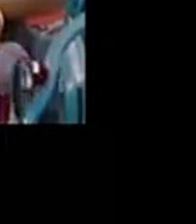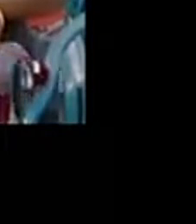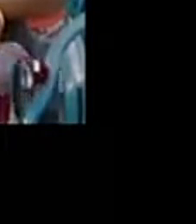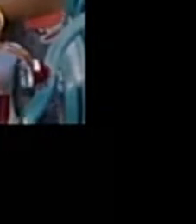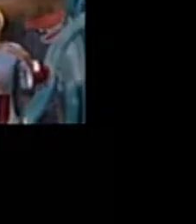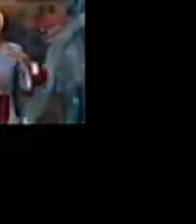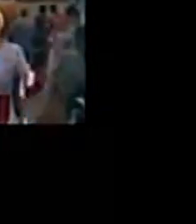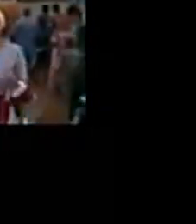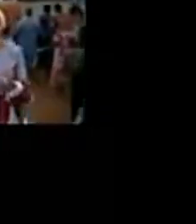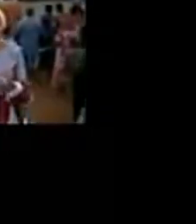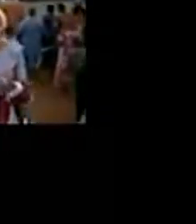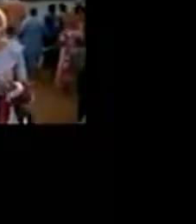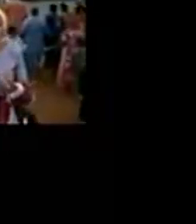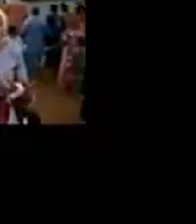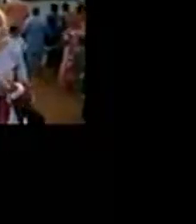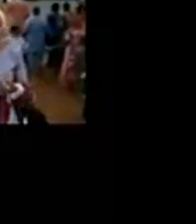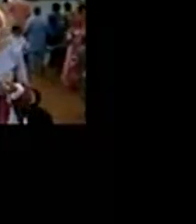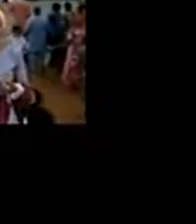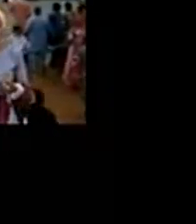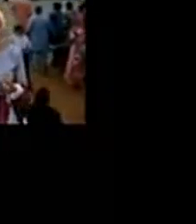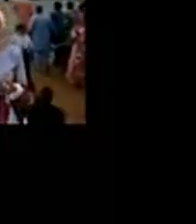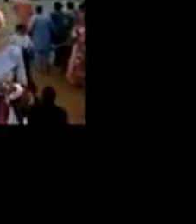Thinking Inside